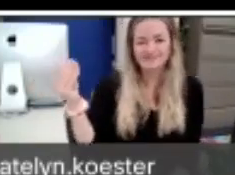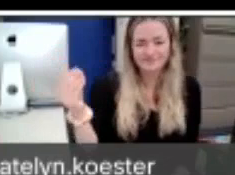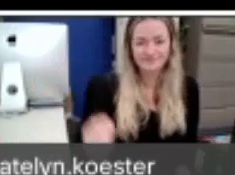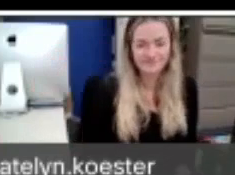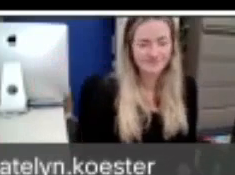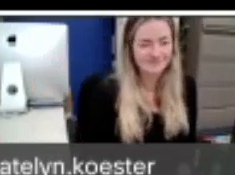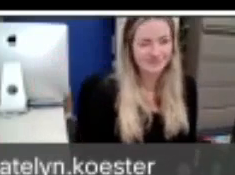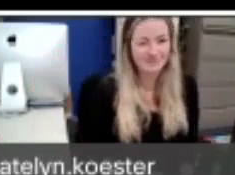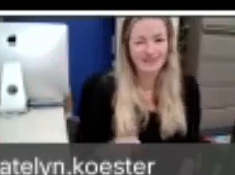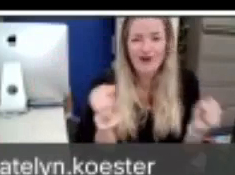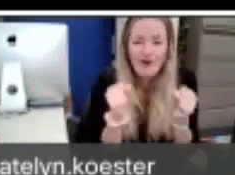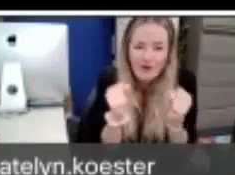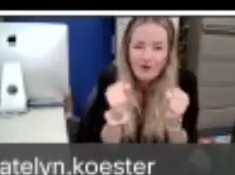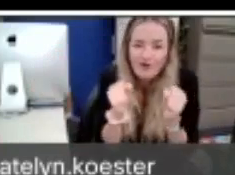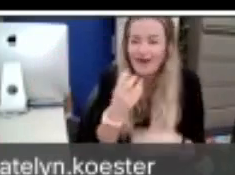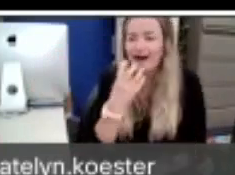Outside.